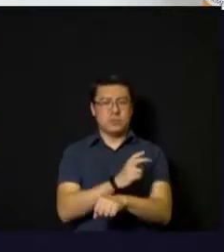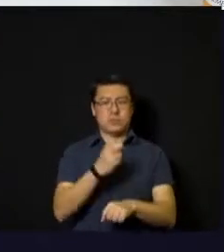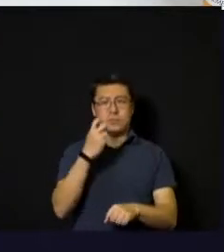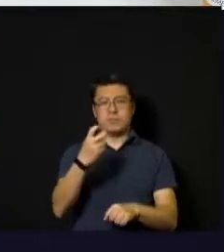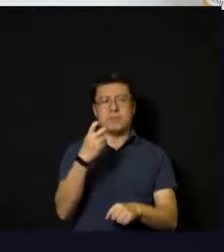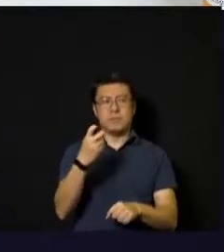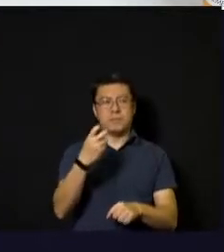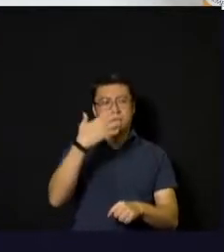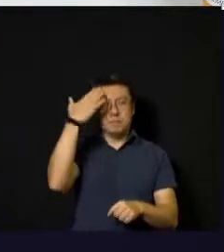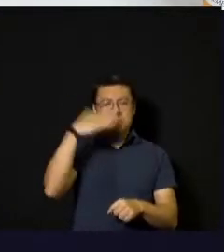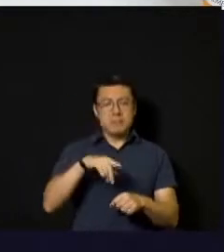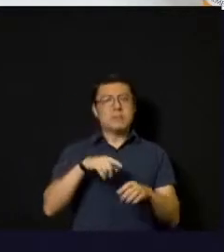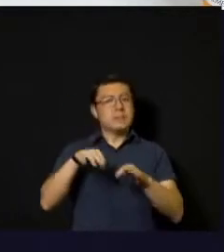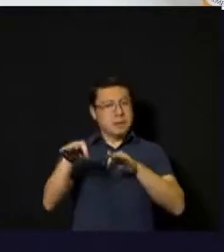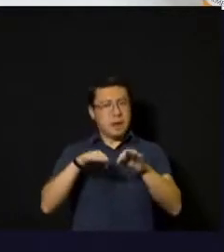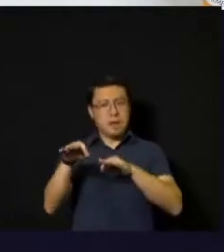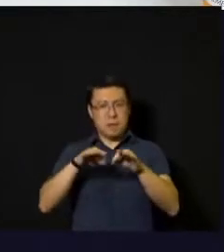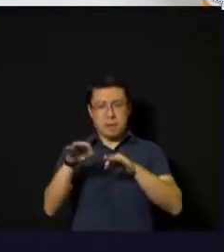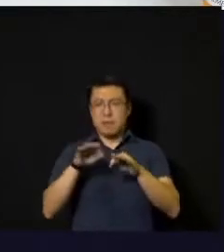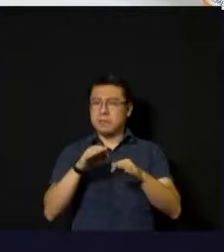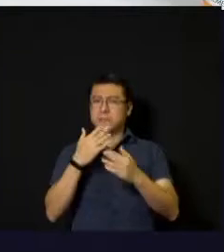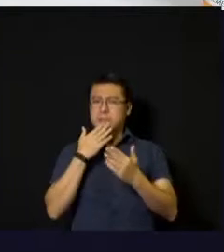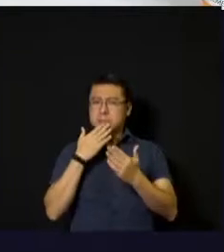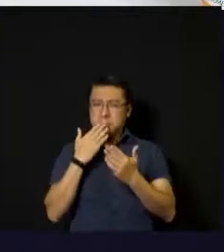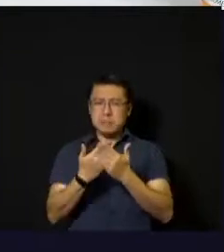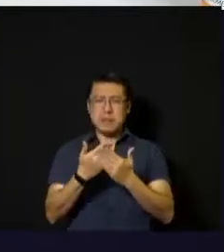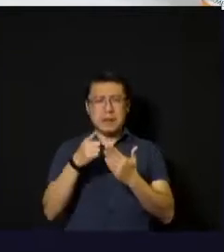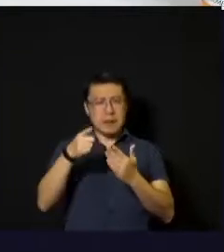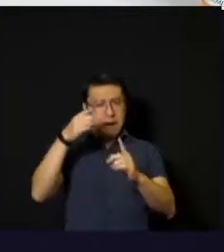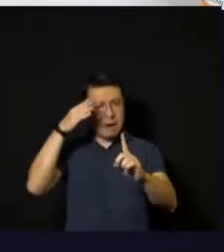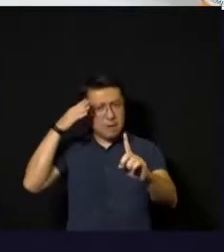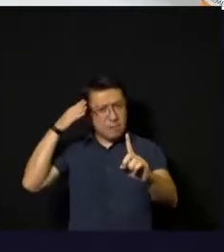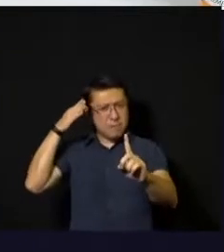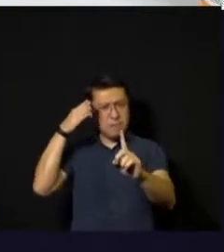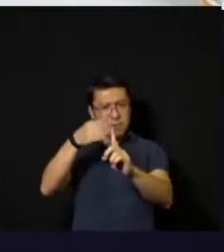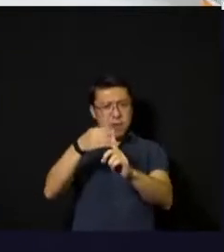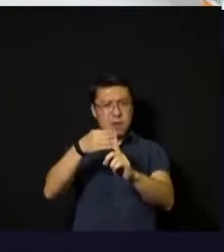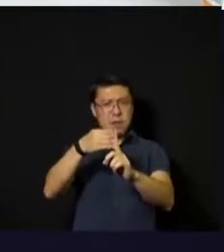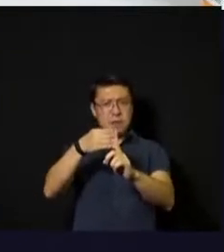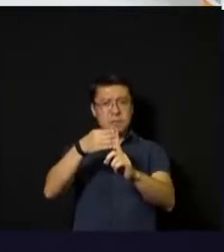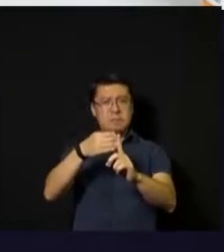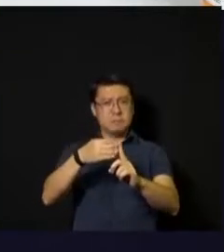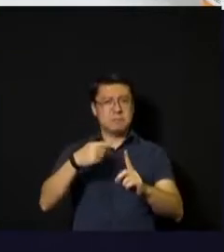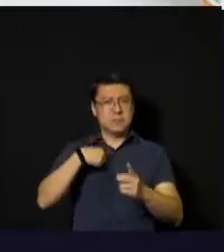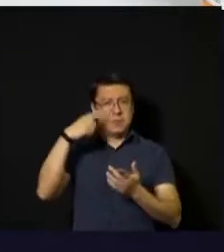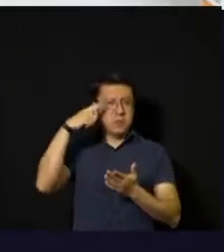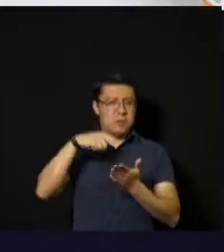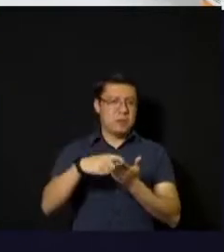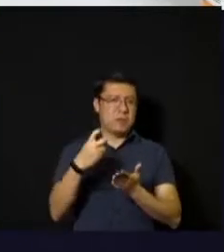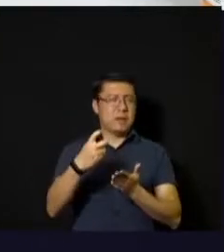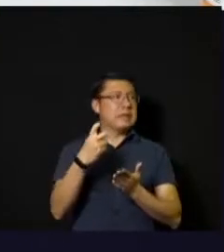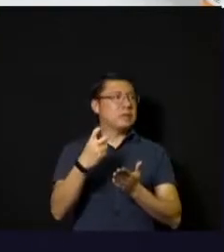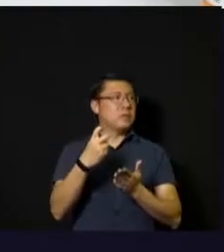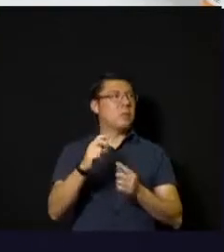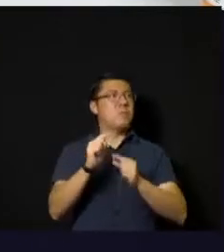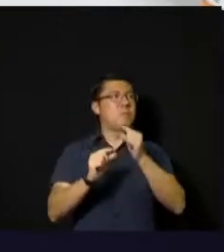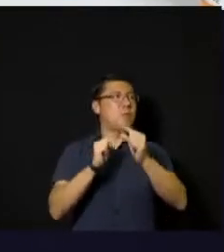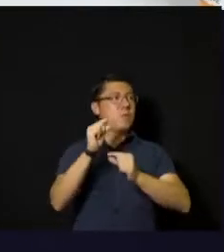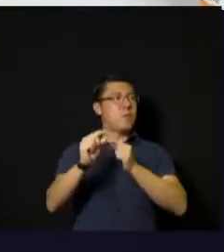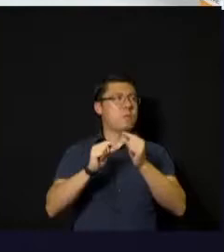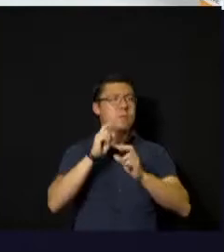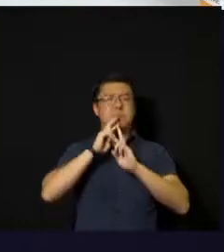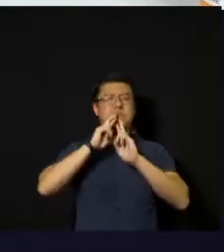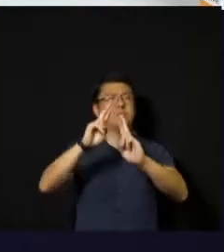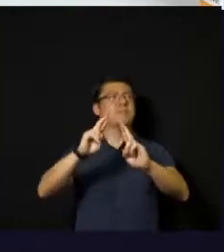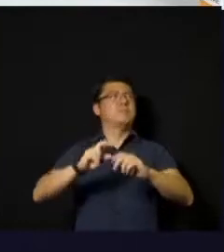work the way it is, focused, I think that the results come